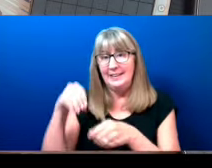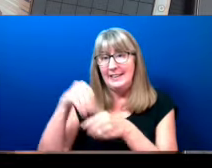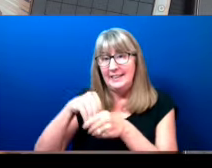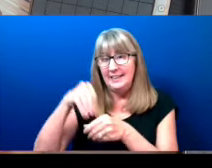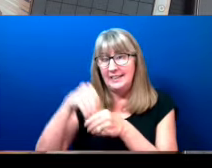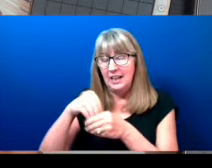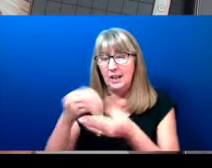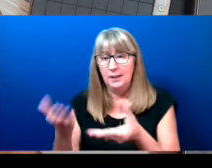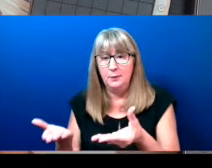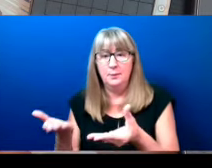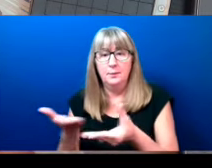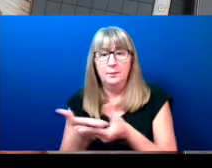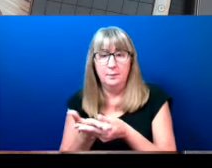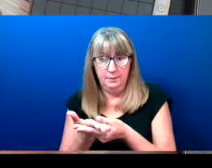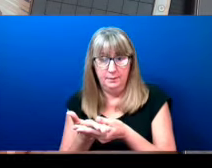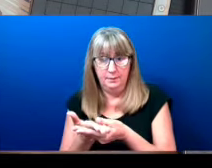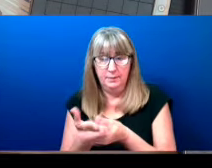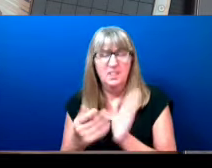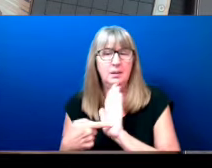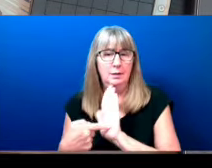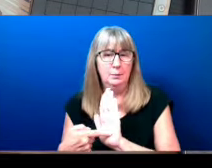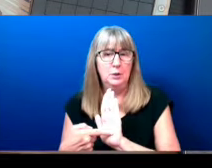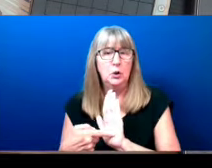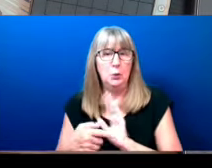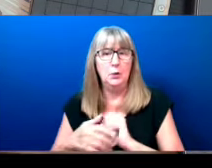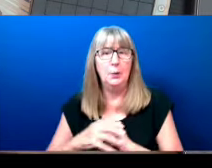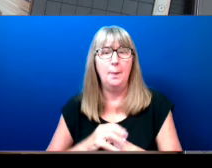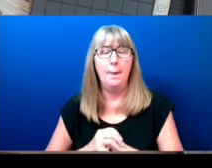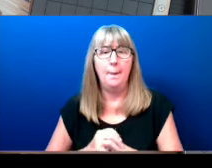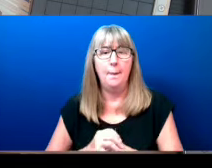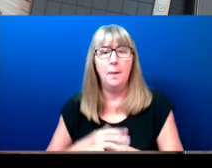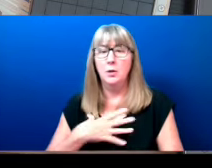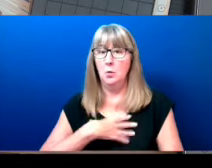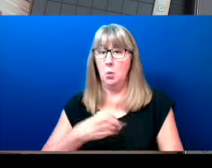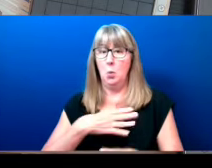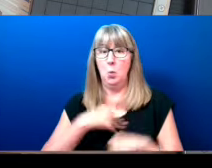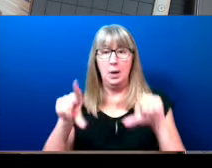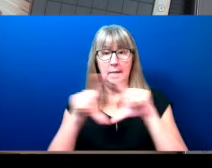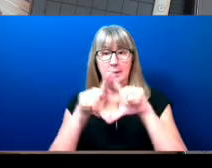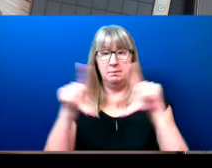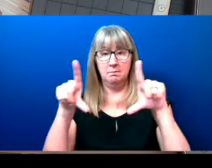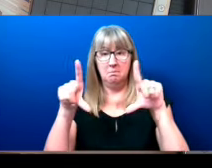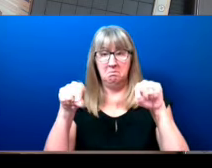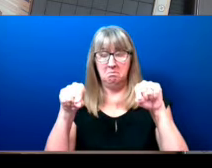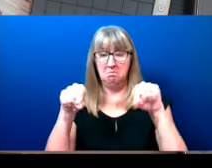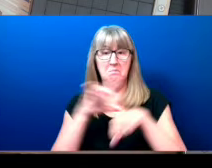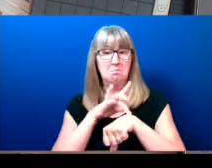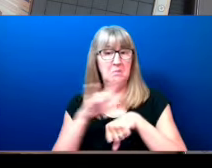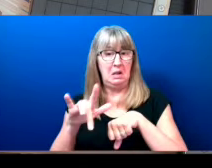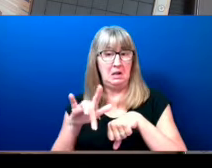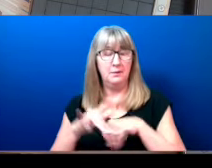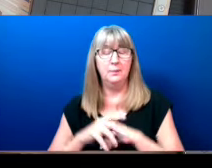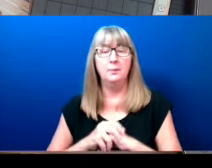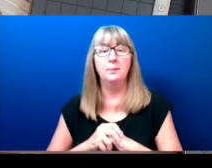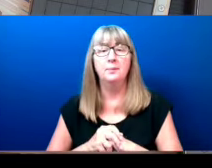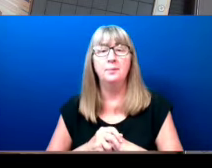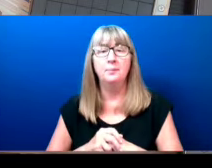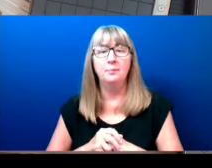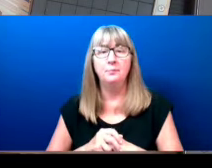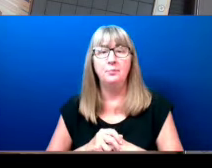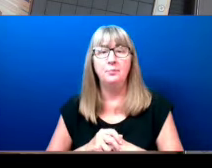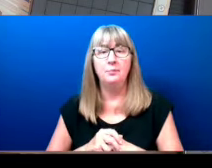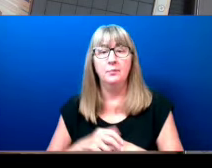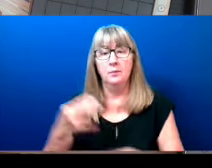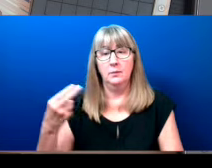card. I did the inside, so I'm going to show you real quick what the inside looks like. So I took a piece of